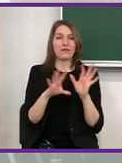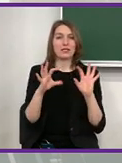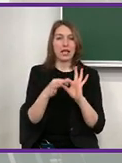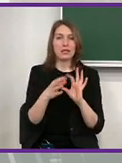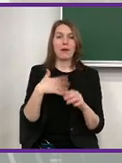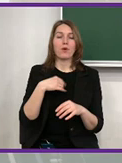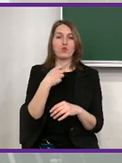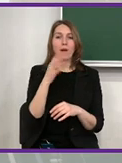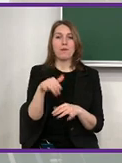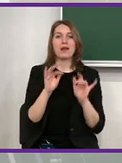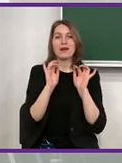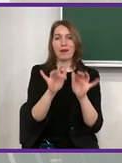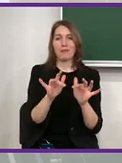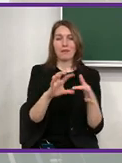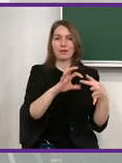directive.